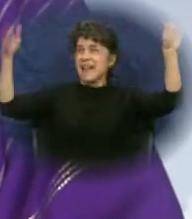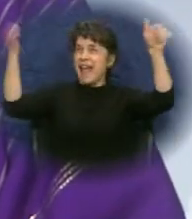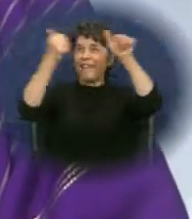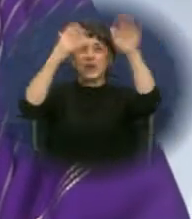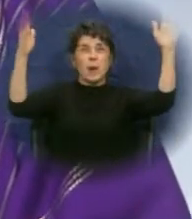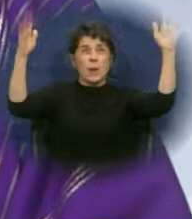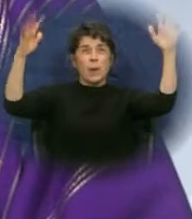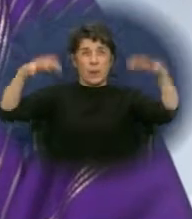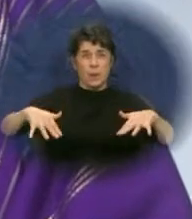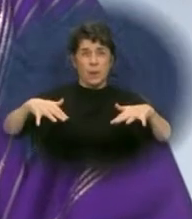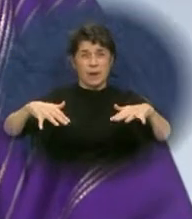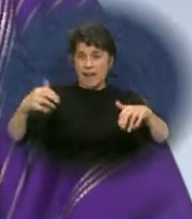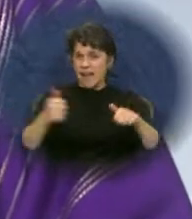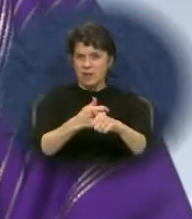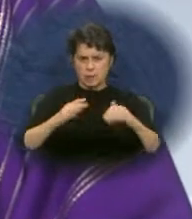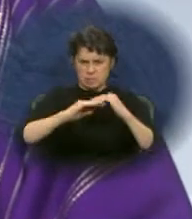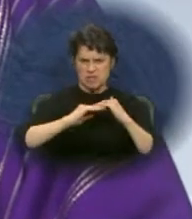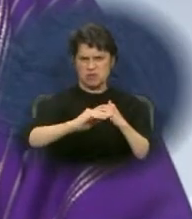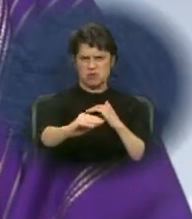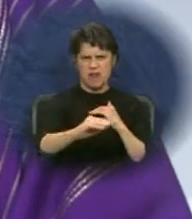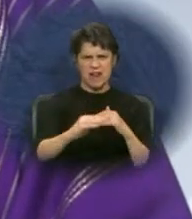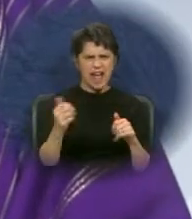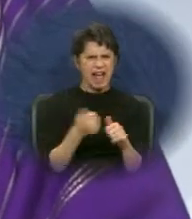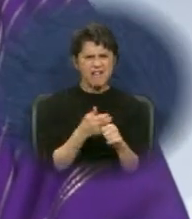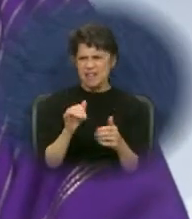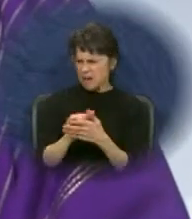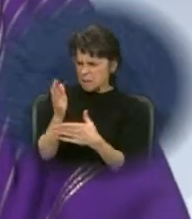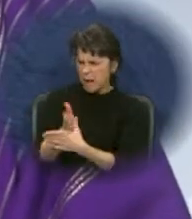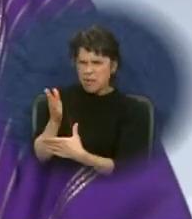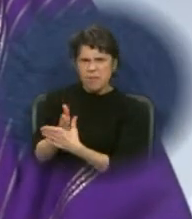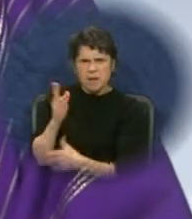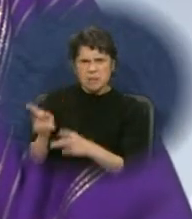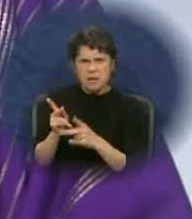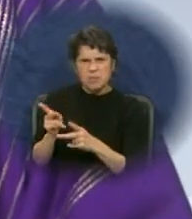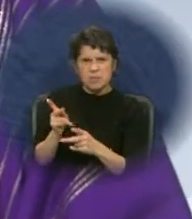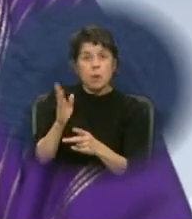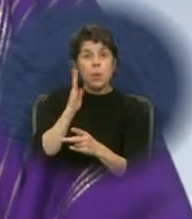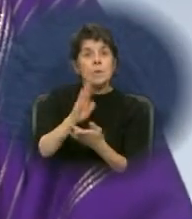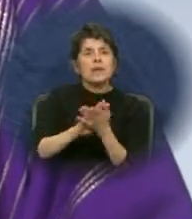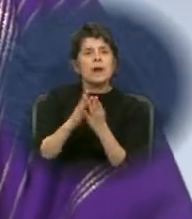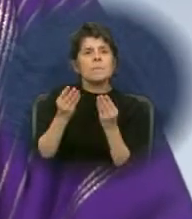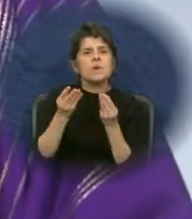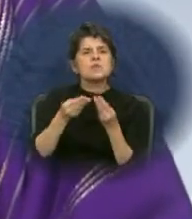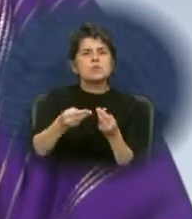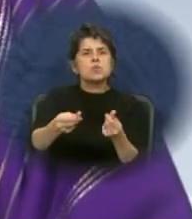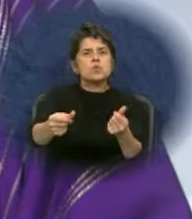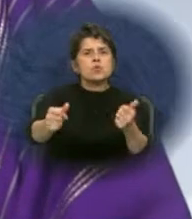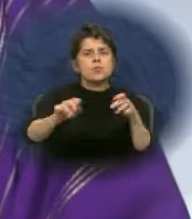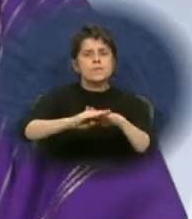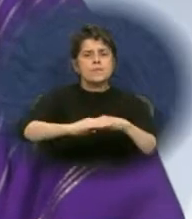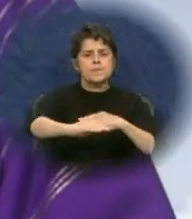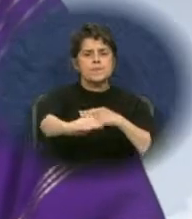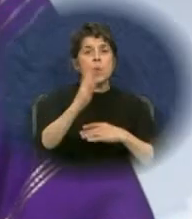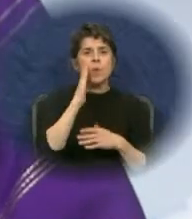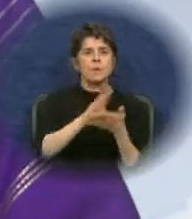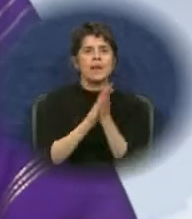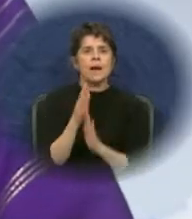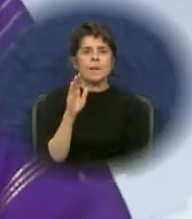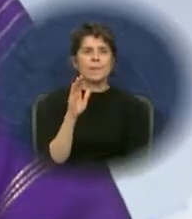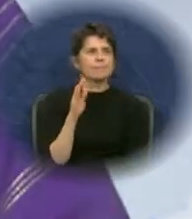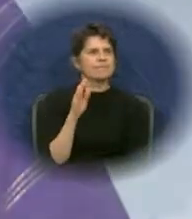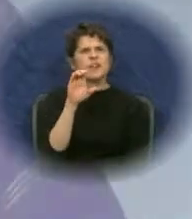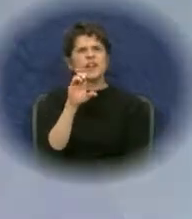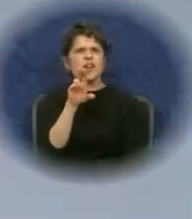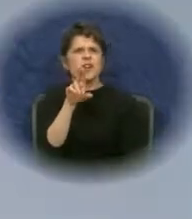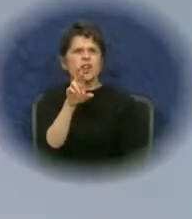about. All that would that had plagued people would be smoothed out and would be cured. And so it's in